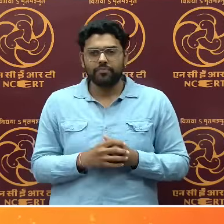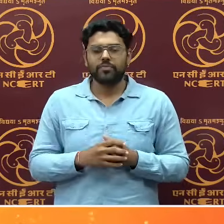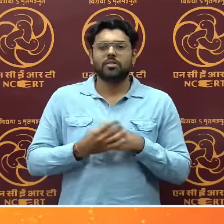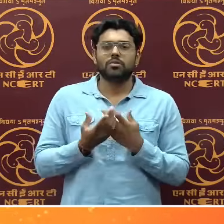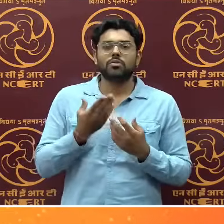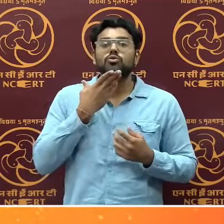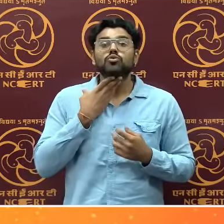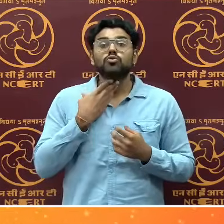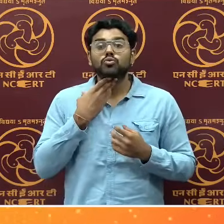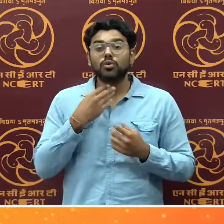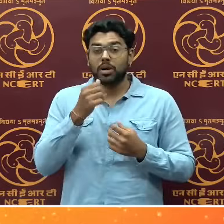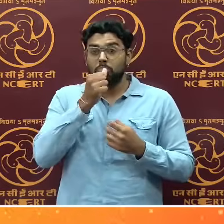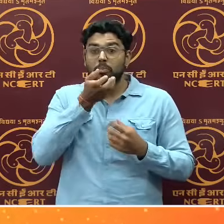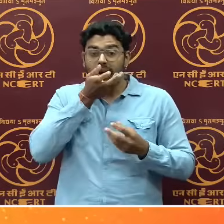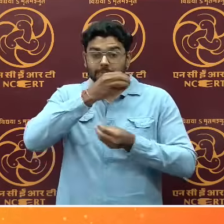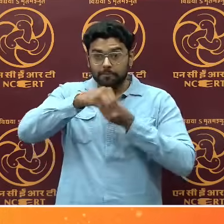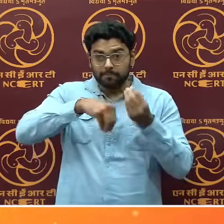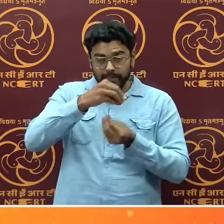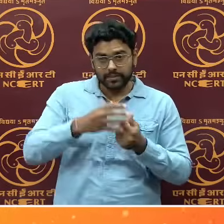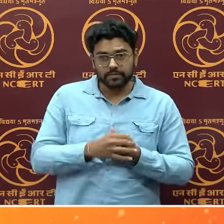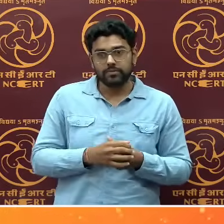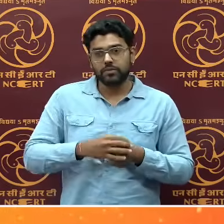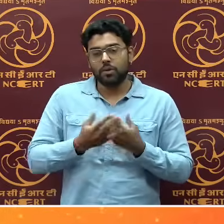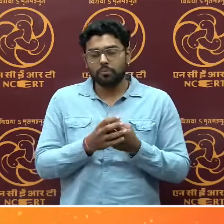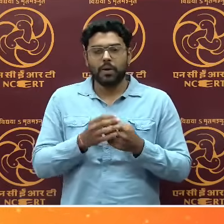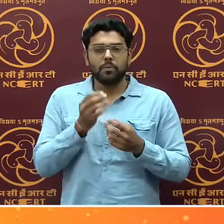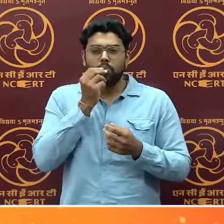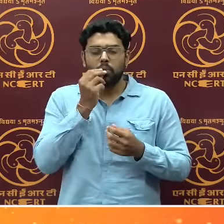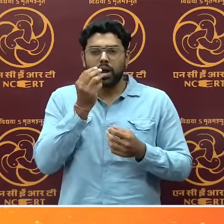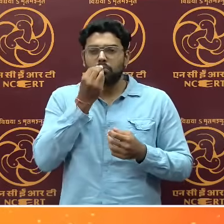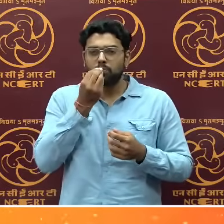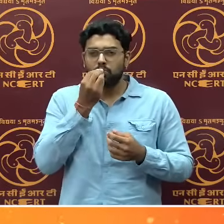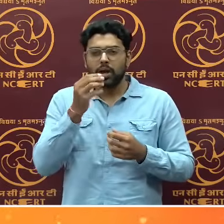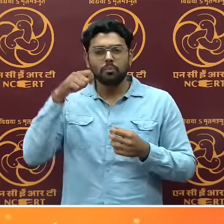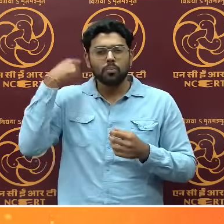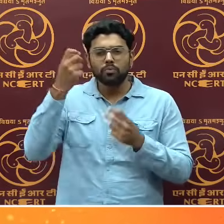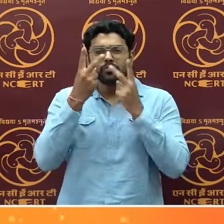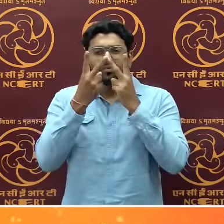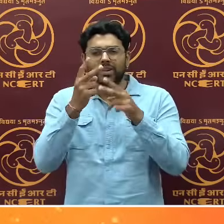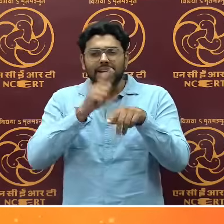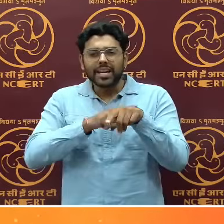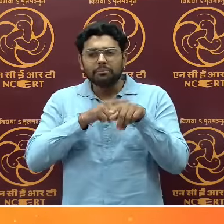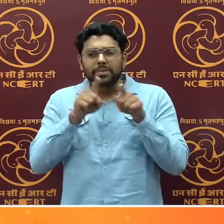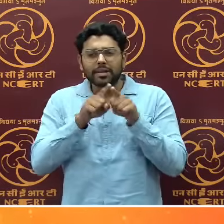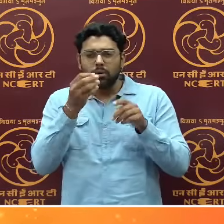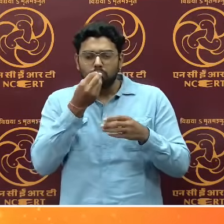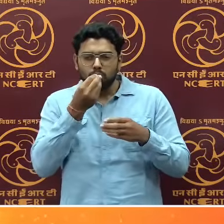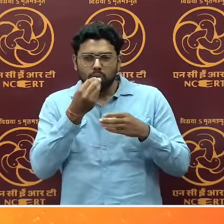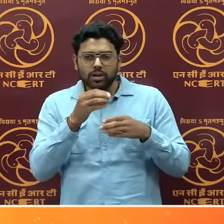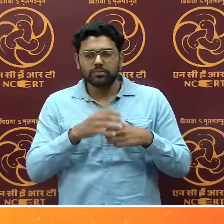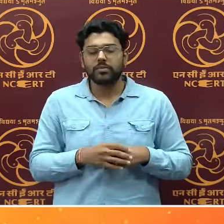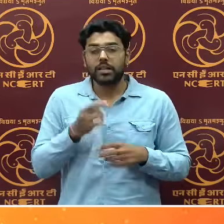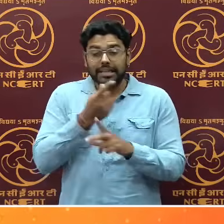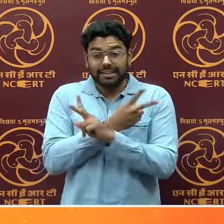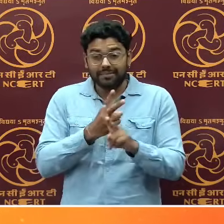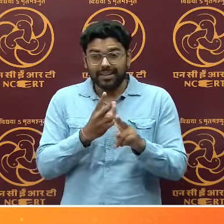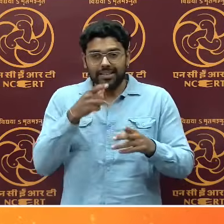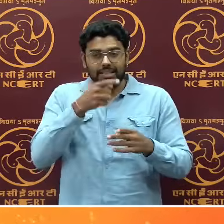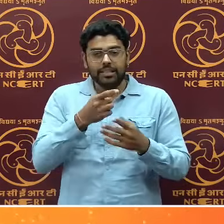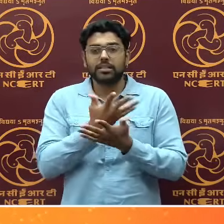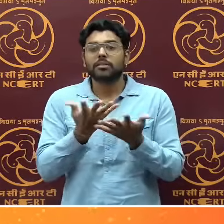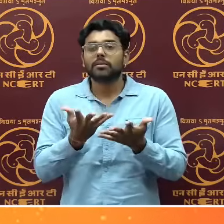sugar dissolved in water or popcorns. So what all these material made up